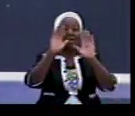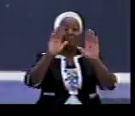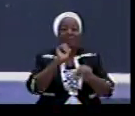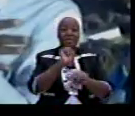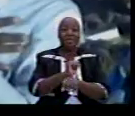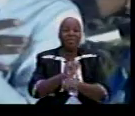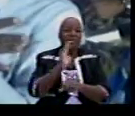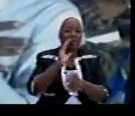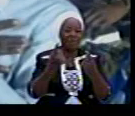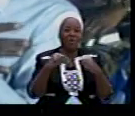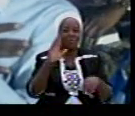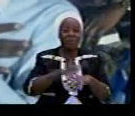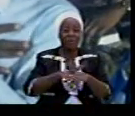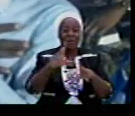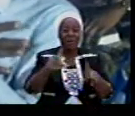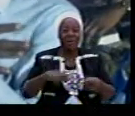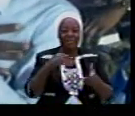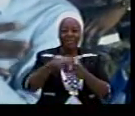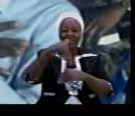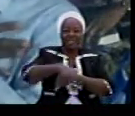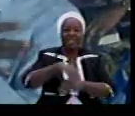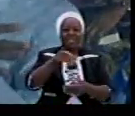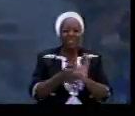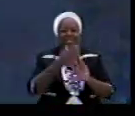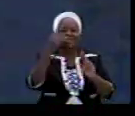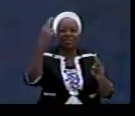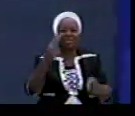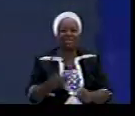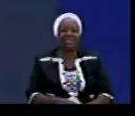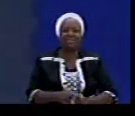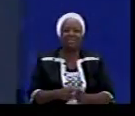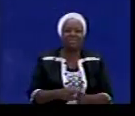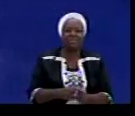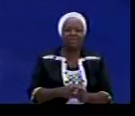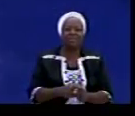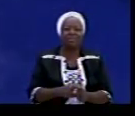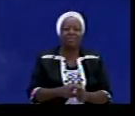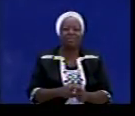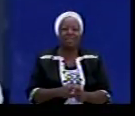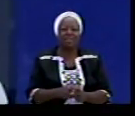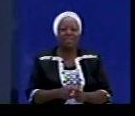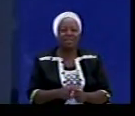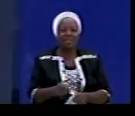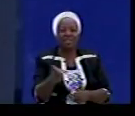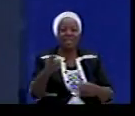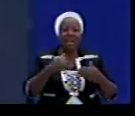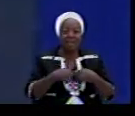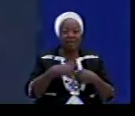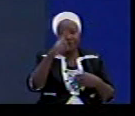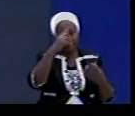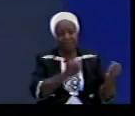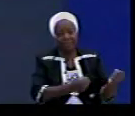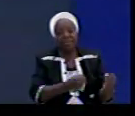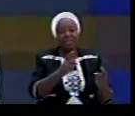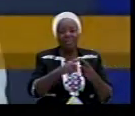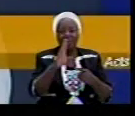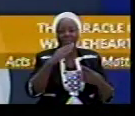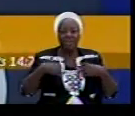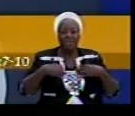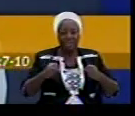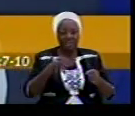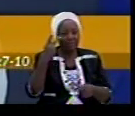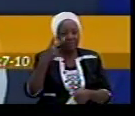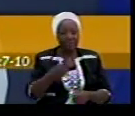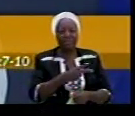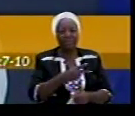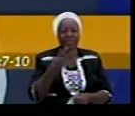name. He had faith to be healed. Look at verse 10. In verse 10, he said with a loud voice,